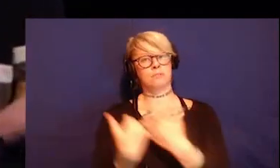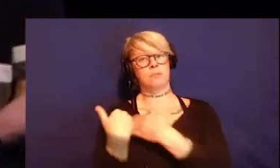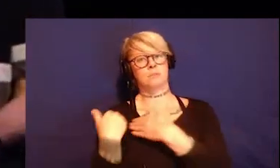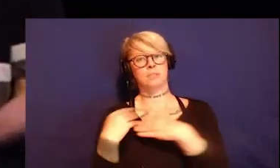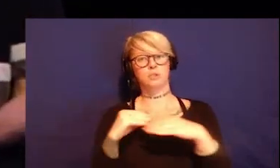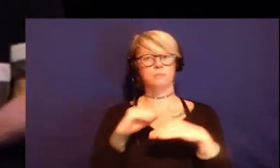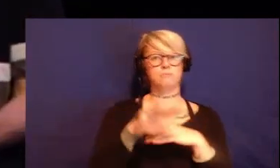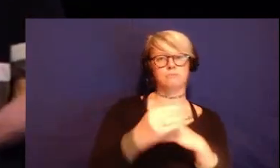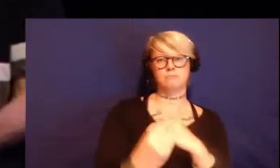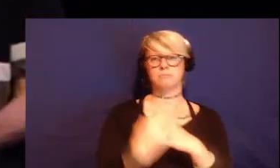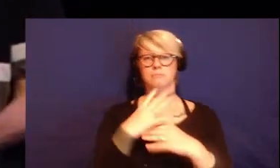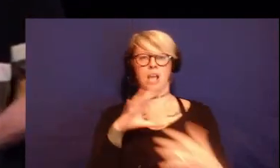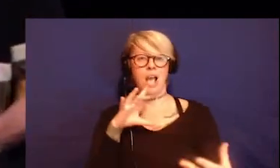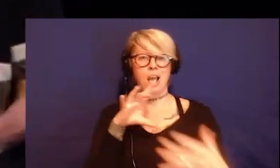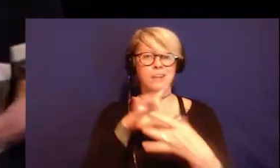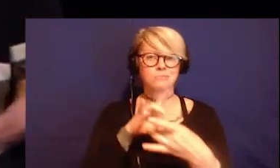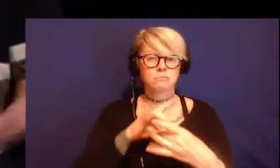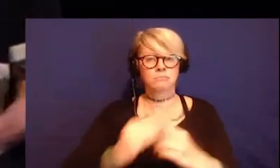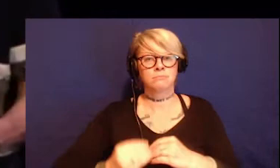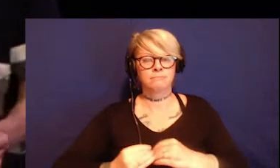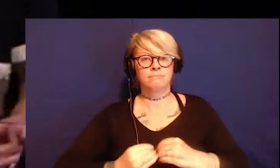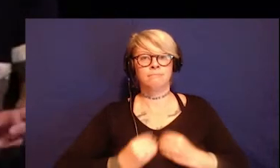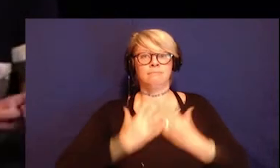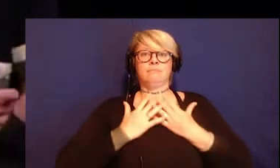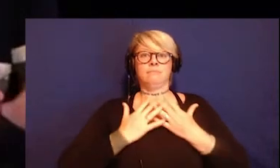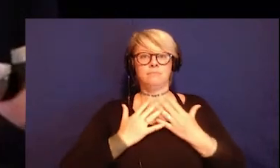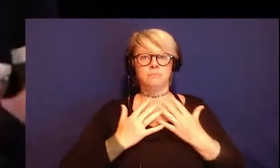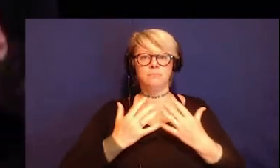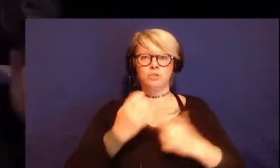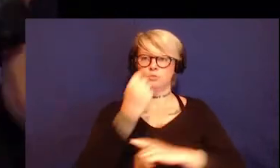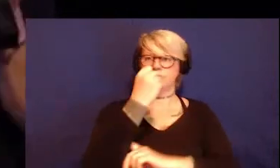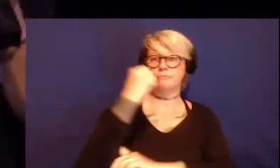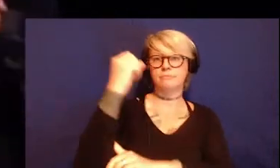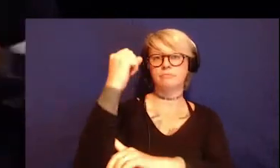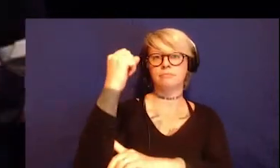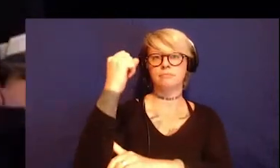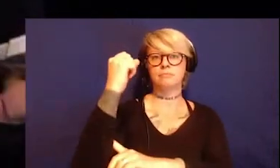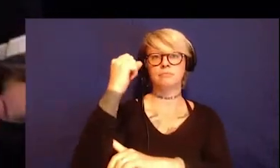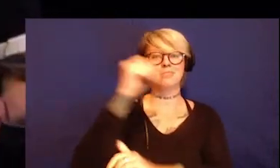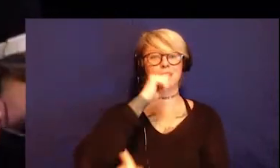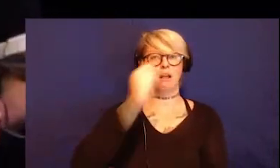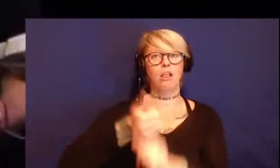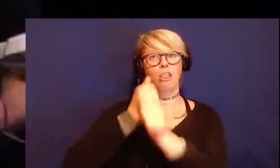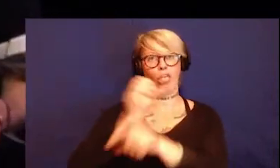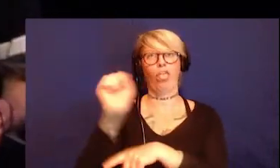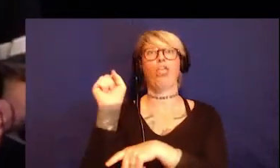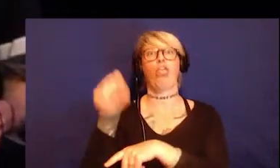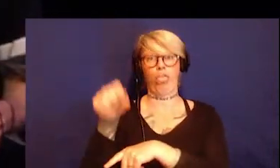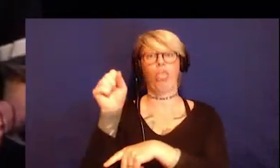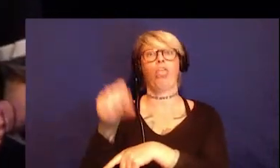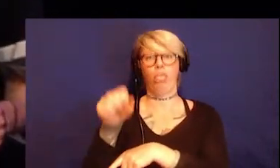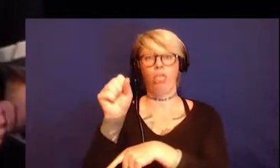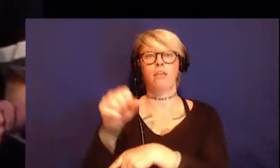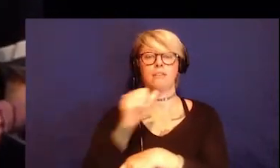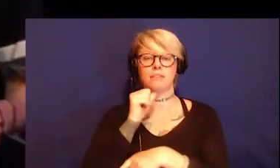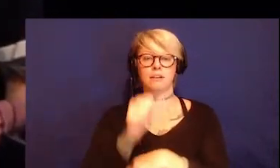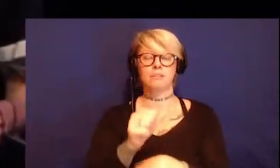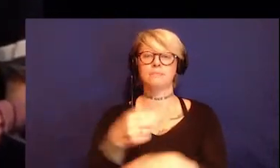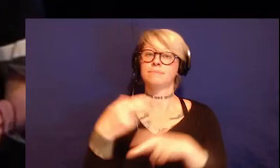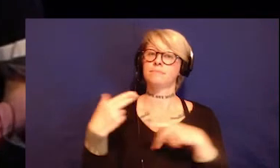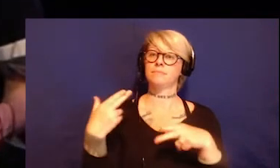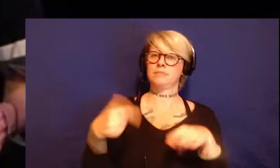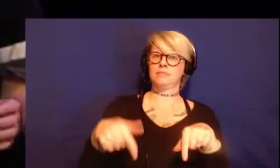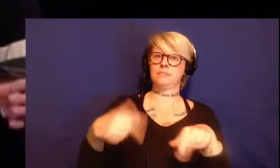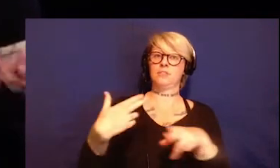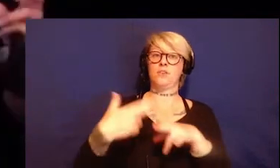other, and activate one another to boldly challenge and resist complicity. The Apostles of Falling Off the